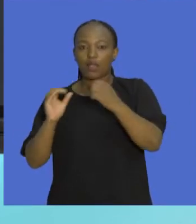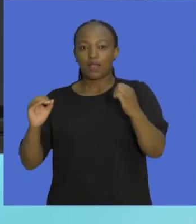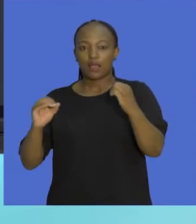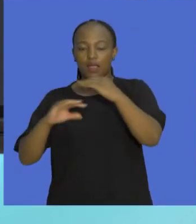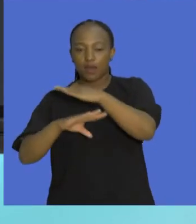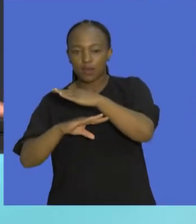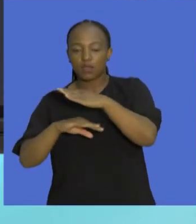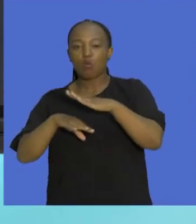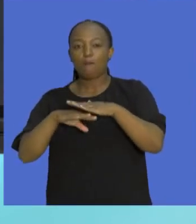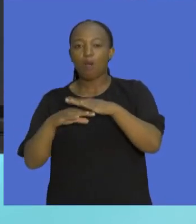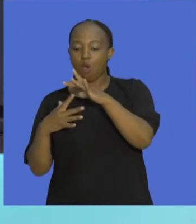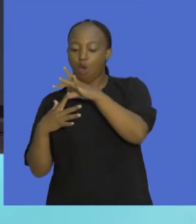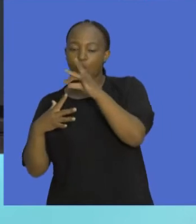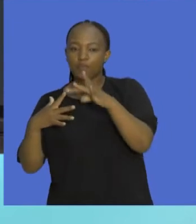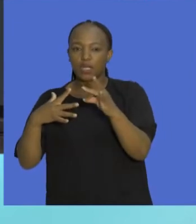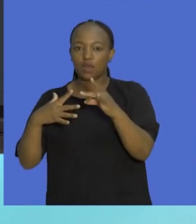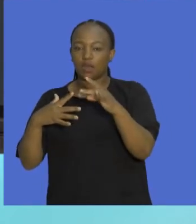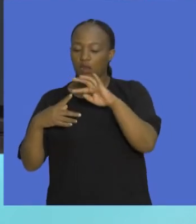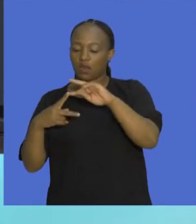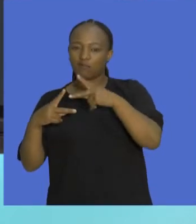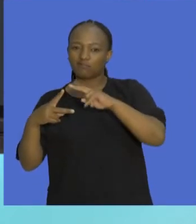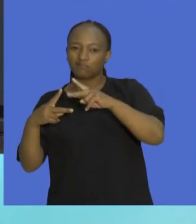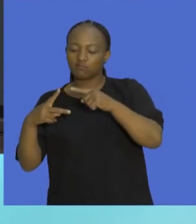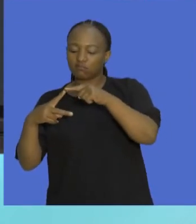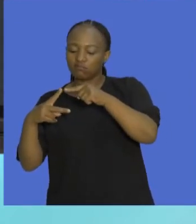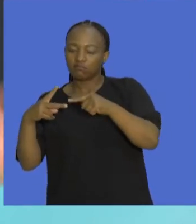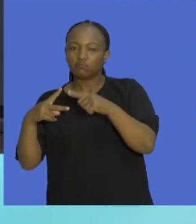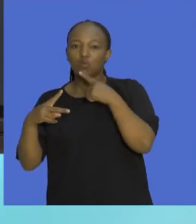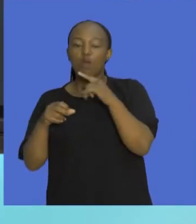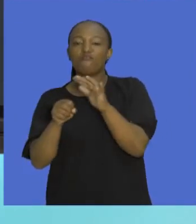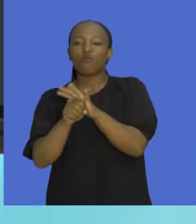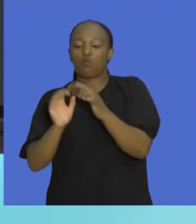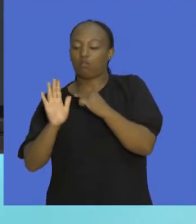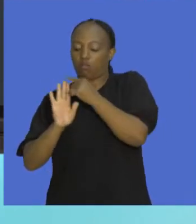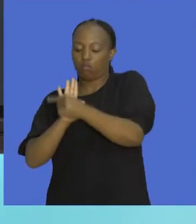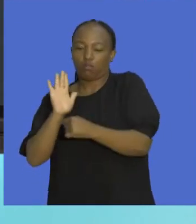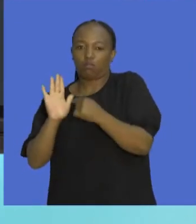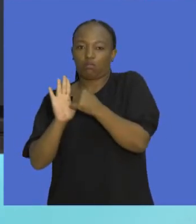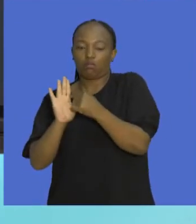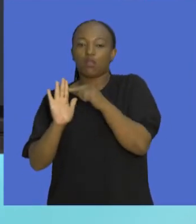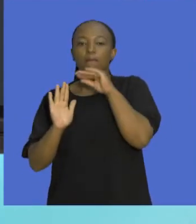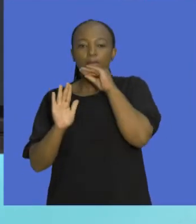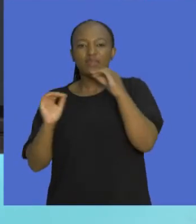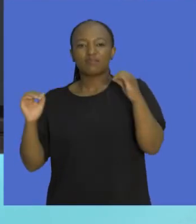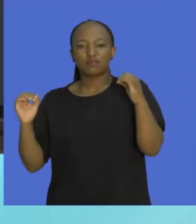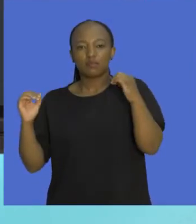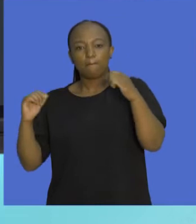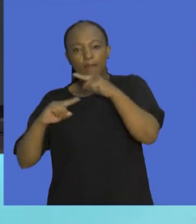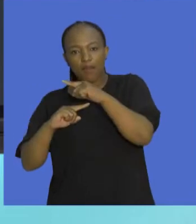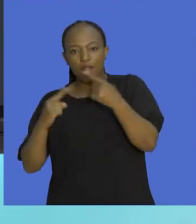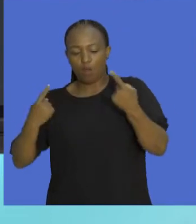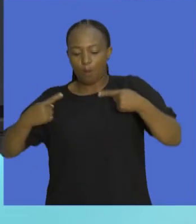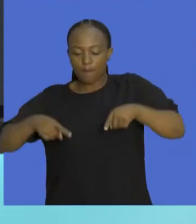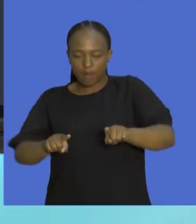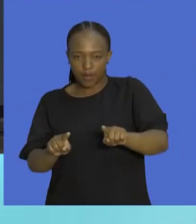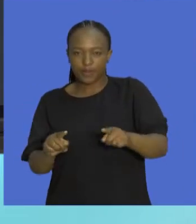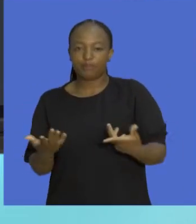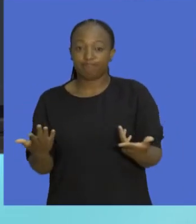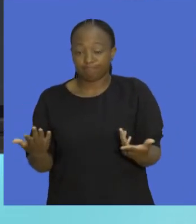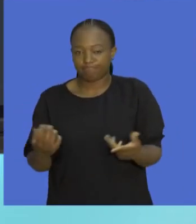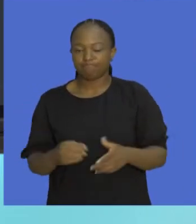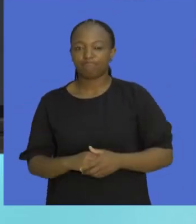than one options or alternatives to follow in a complete circuit. That's what parallel means. Okay. Now we want to see